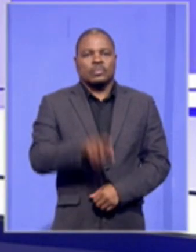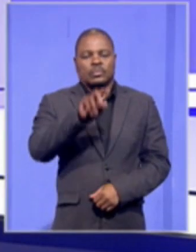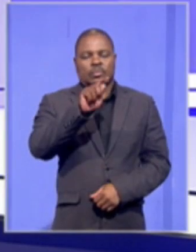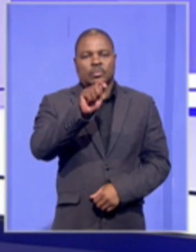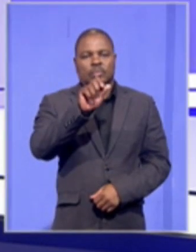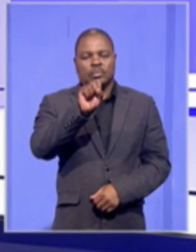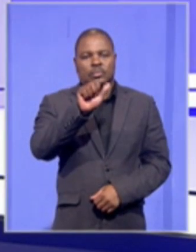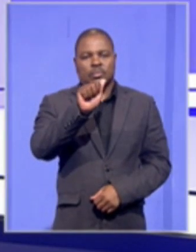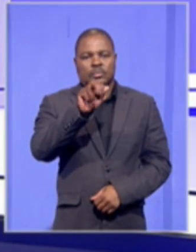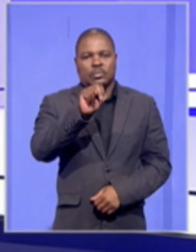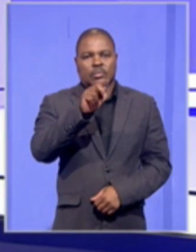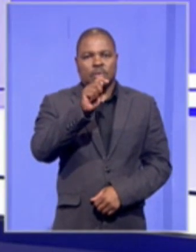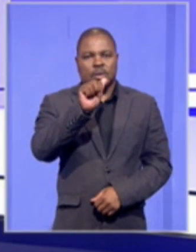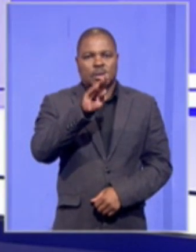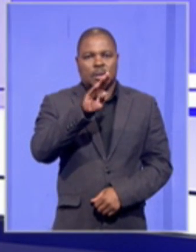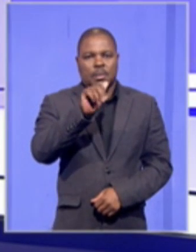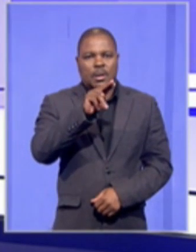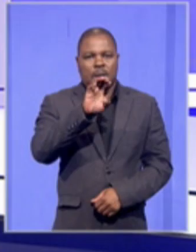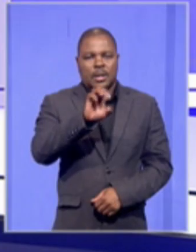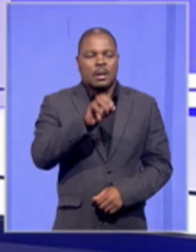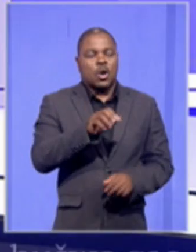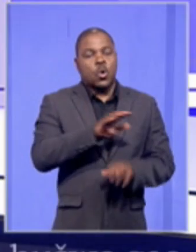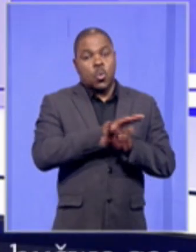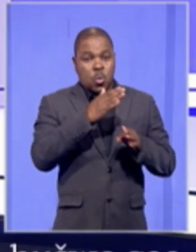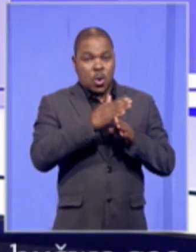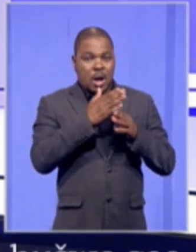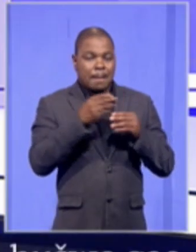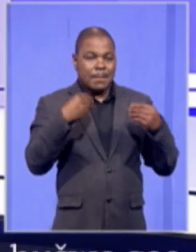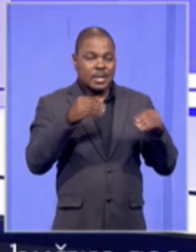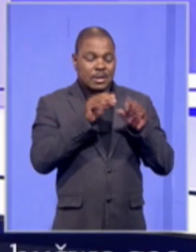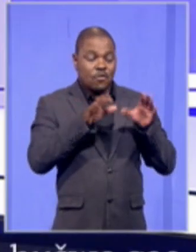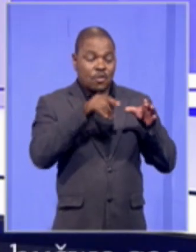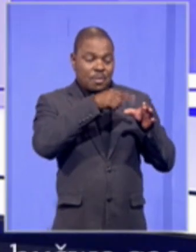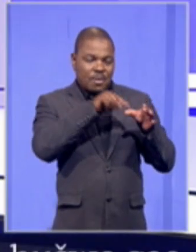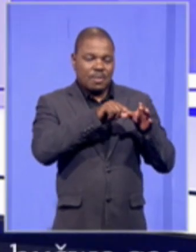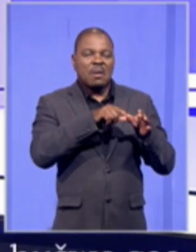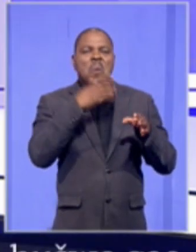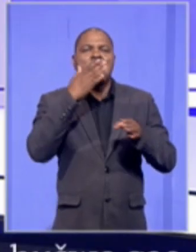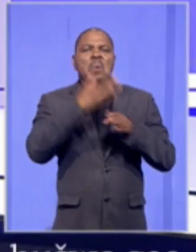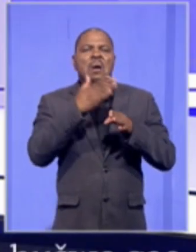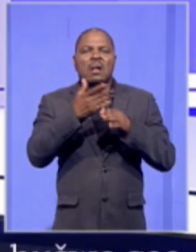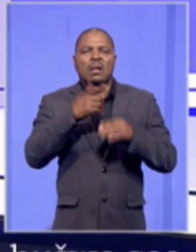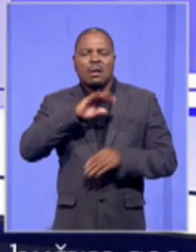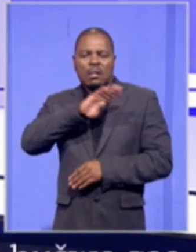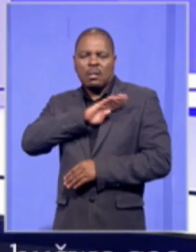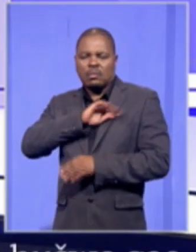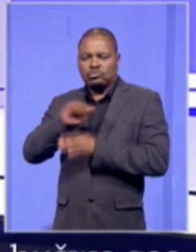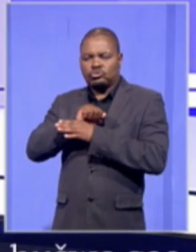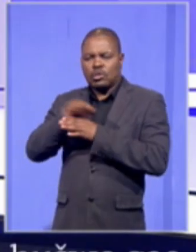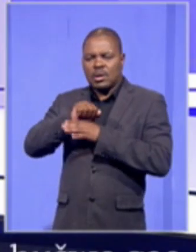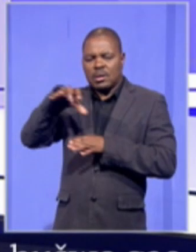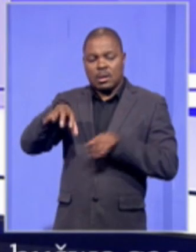Tsandzabane Unemployment and Business Forum yeo e dirago mošomo gausi le sentara ya sebo sa tlhahlo ya sešole